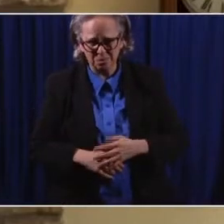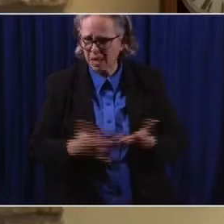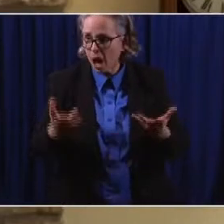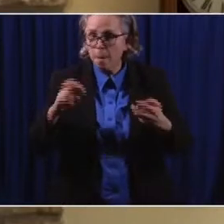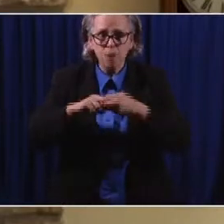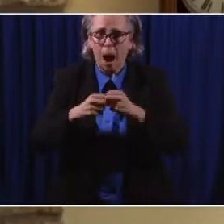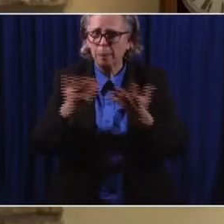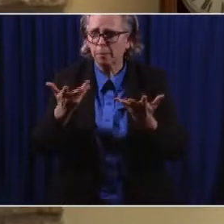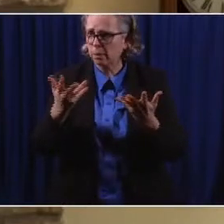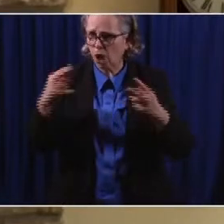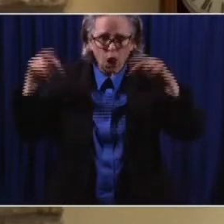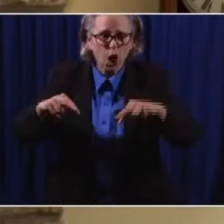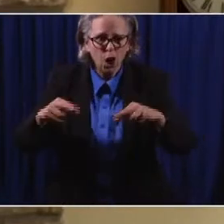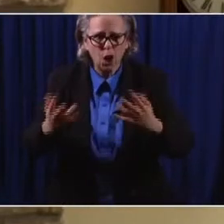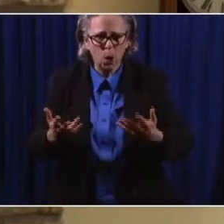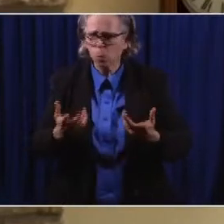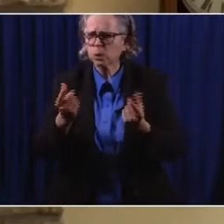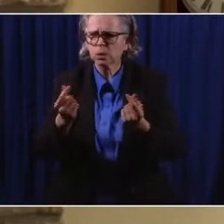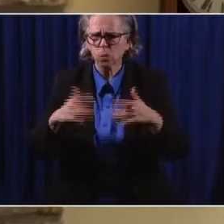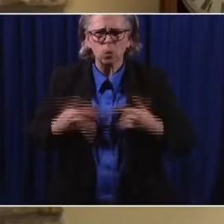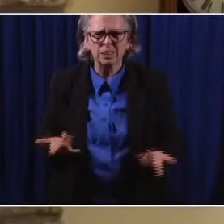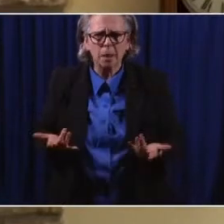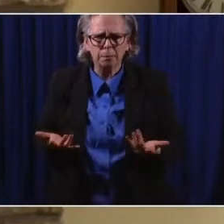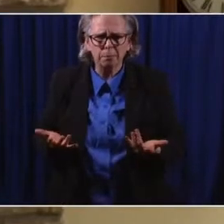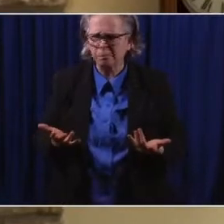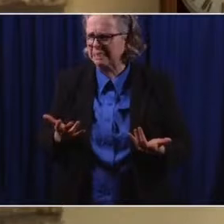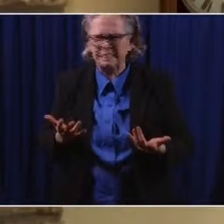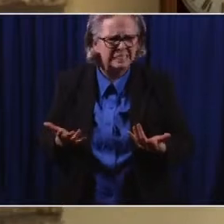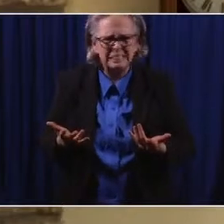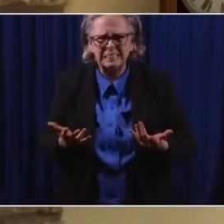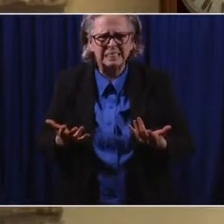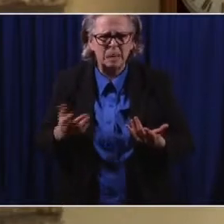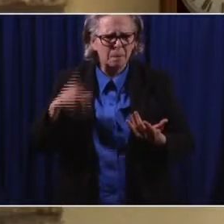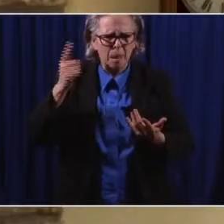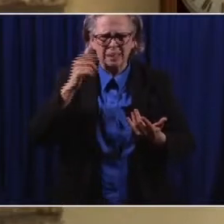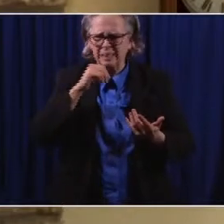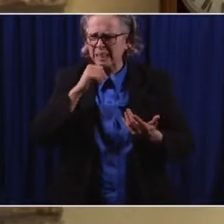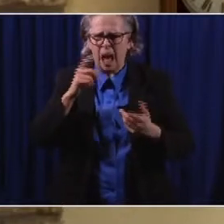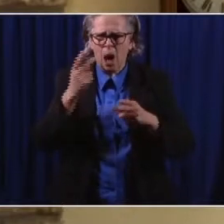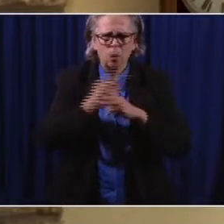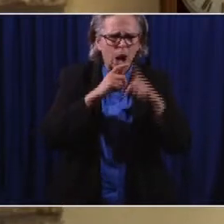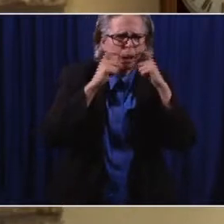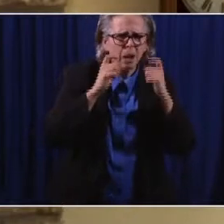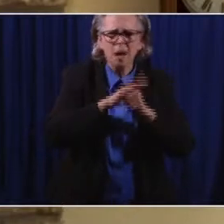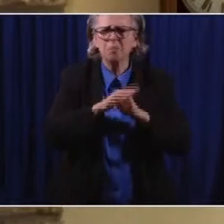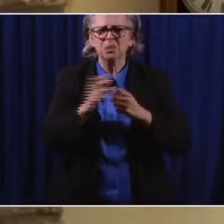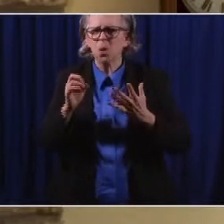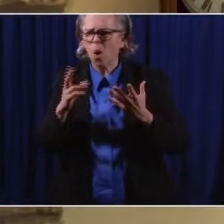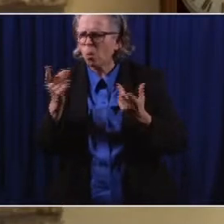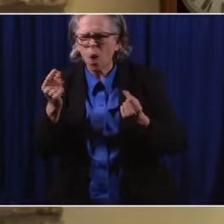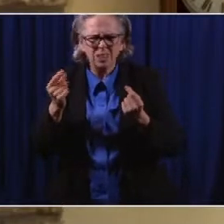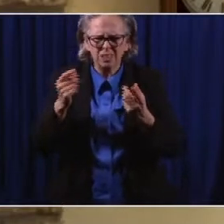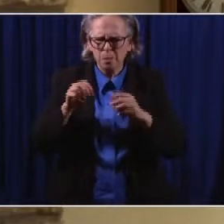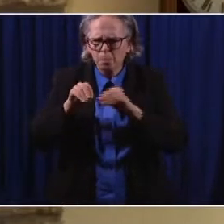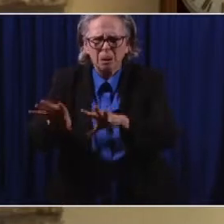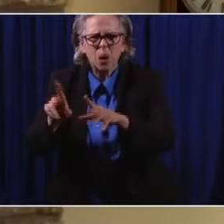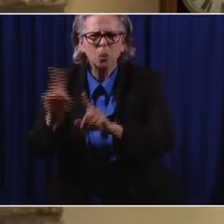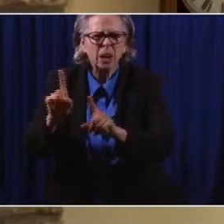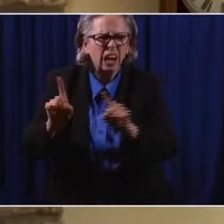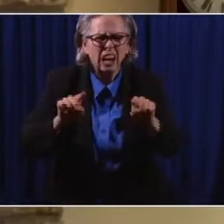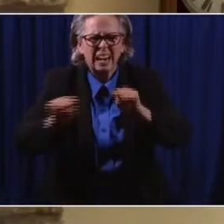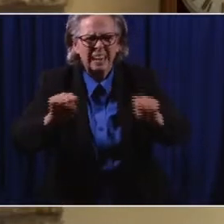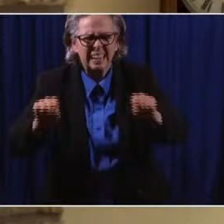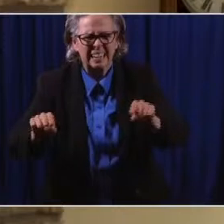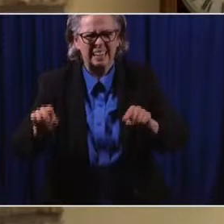at the data and let's, is our mask wearing high enough, et cetera. But there's no punitive action by the state